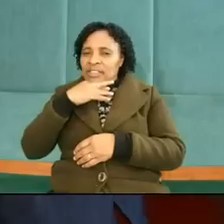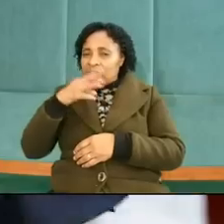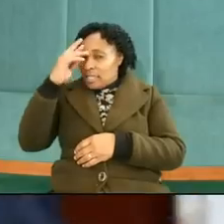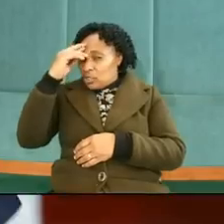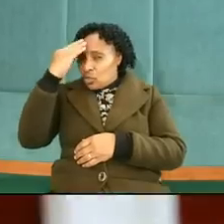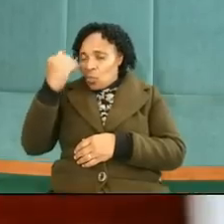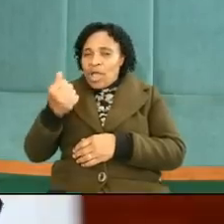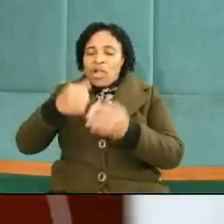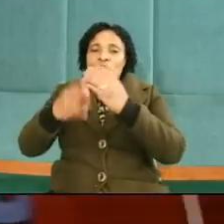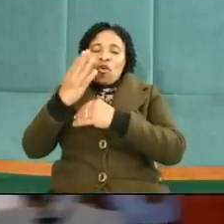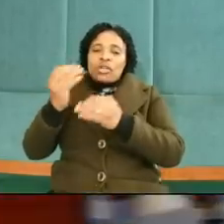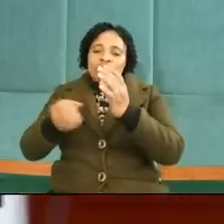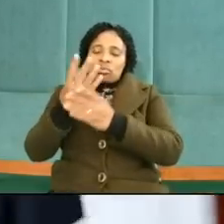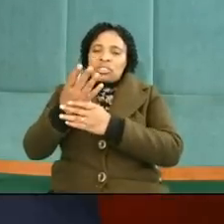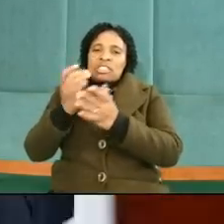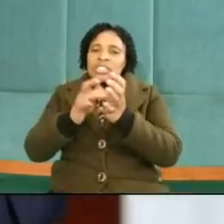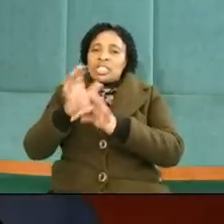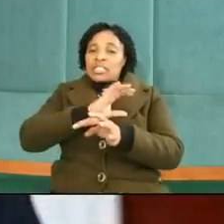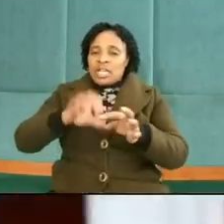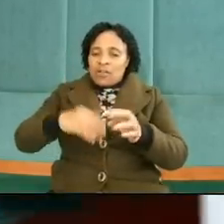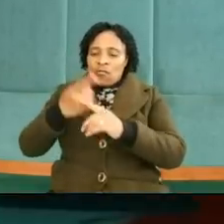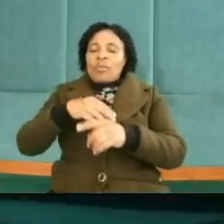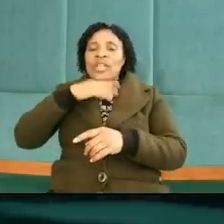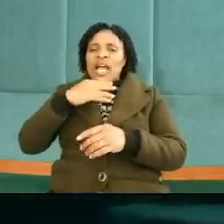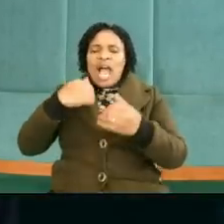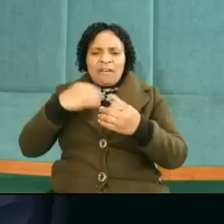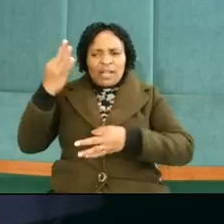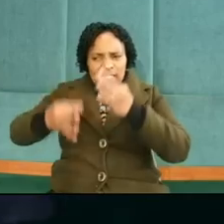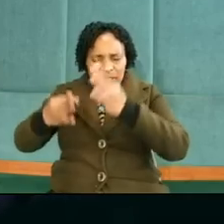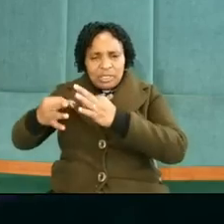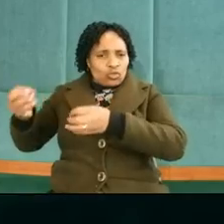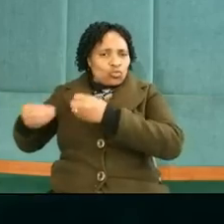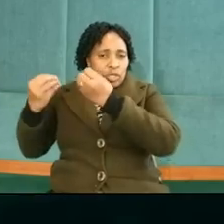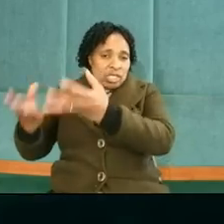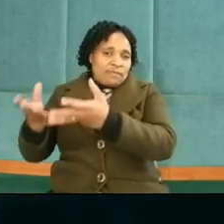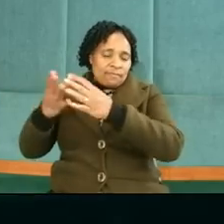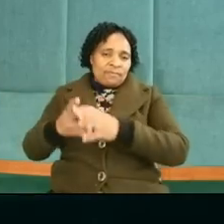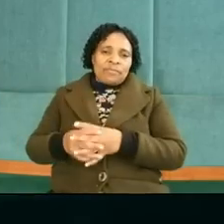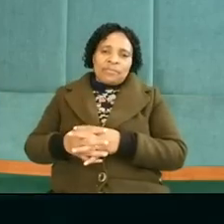reason God raised Christ from the dead, because he has a judgment to preside over.